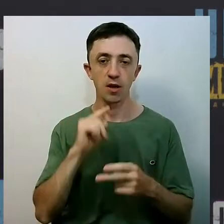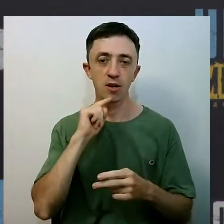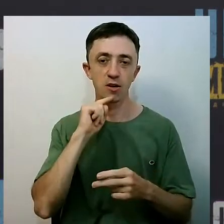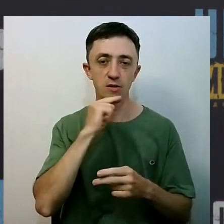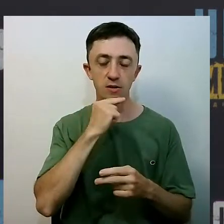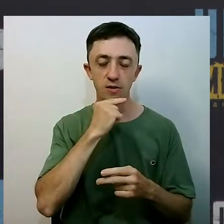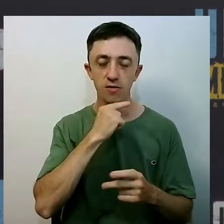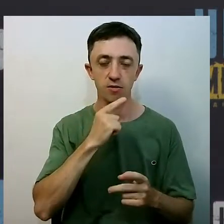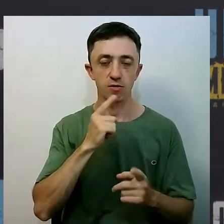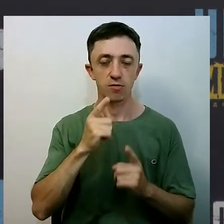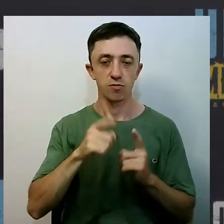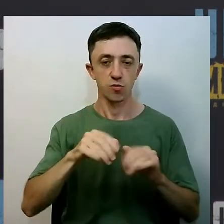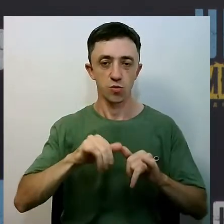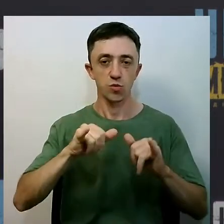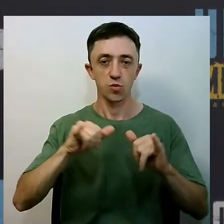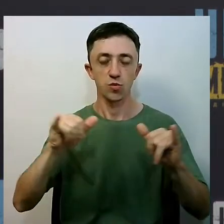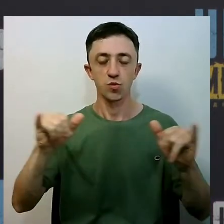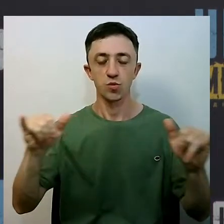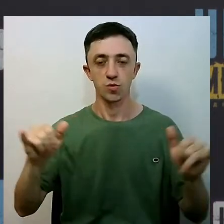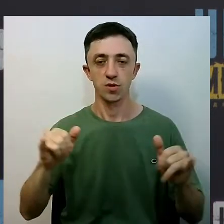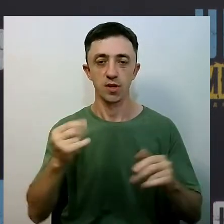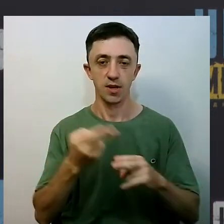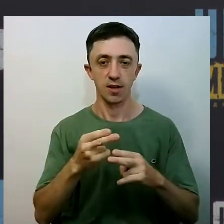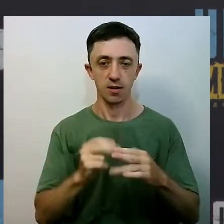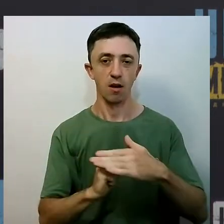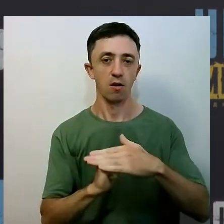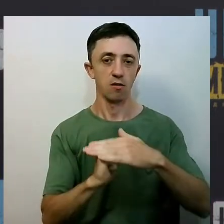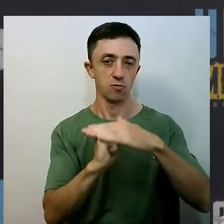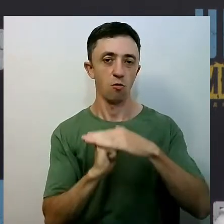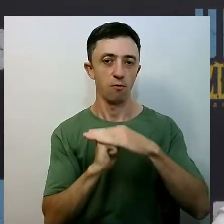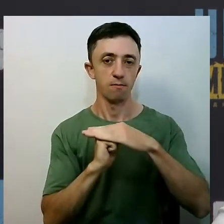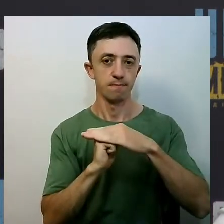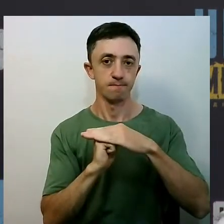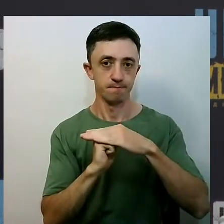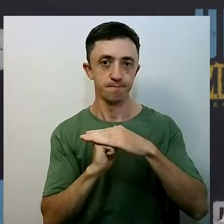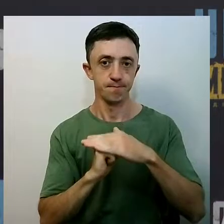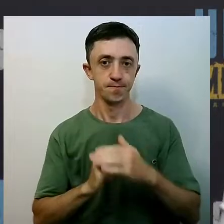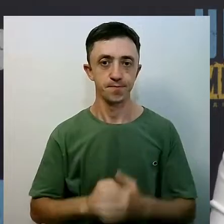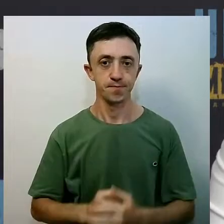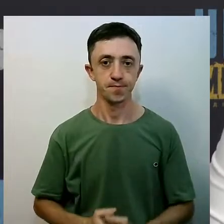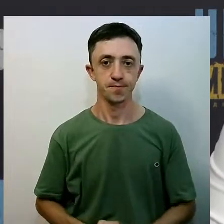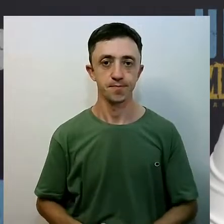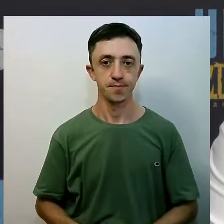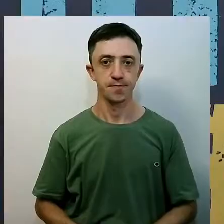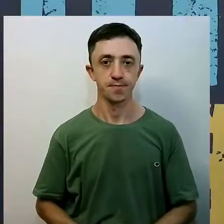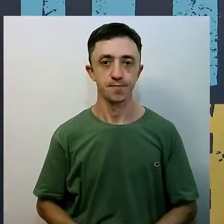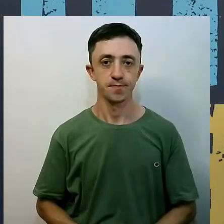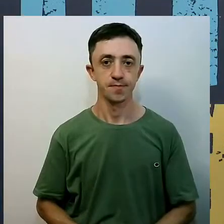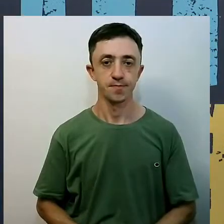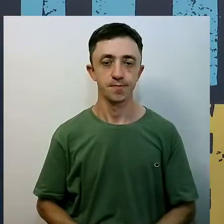So globally, this is the economic development of territorial communities.